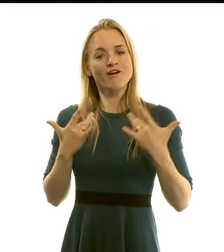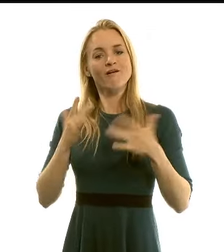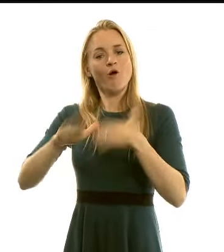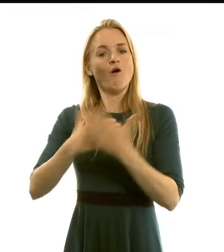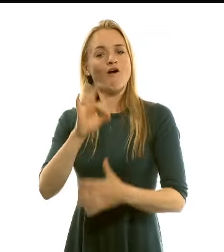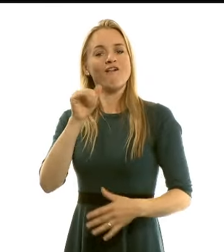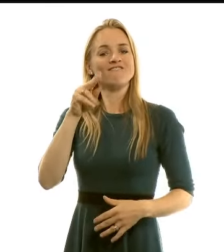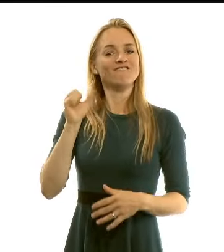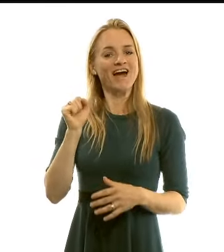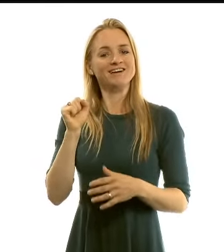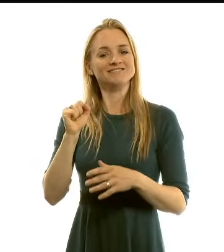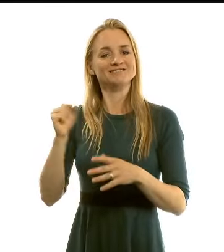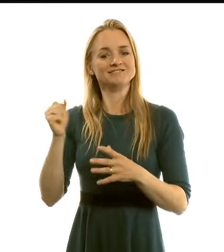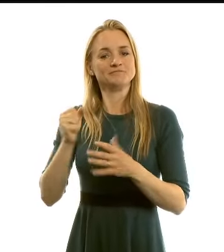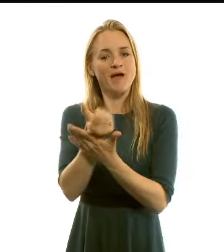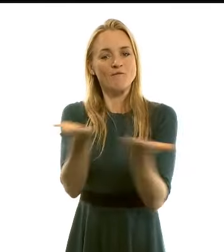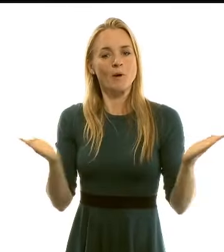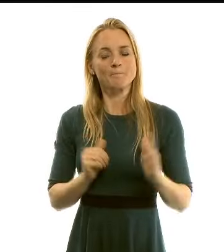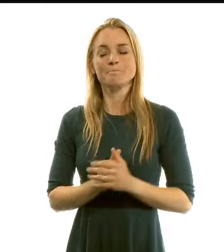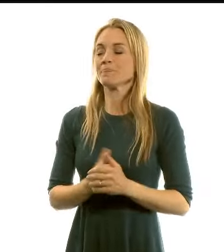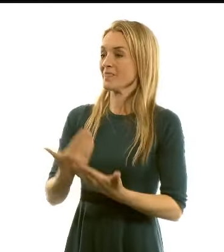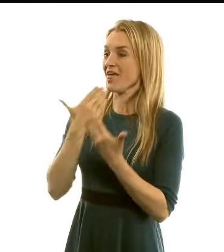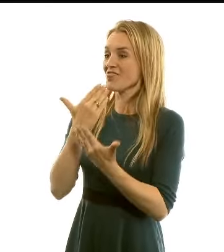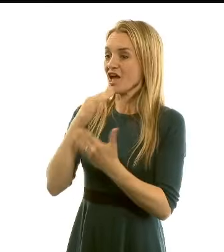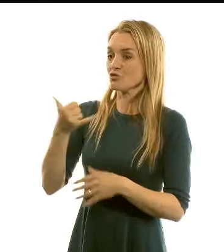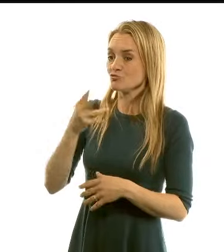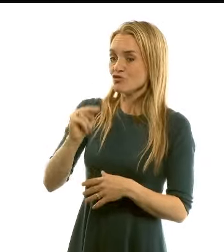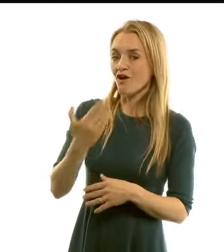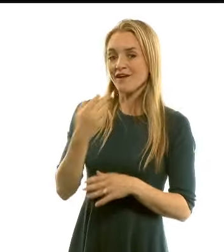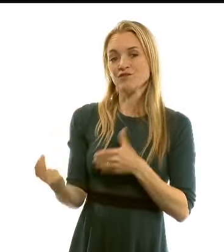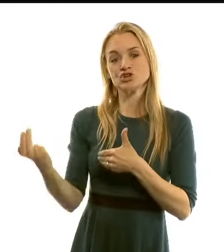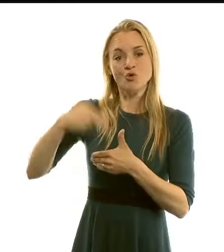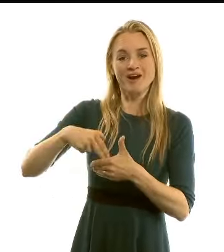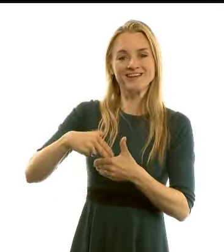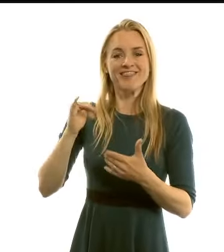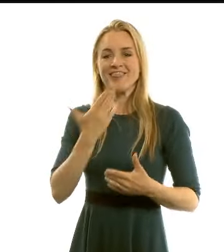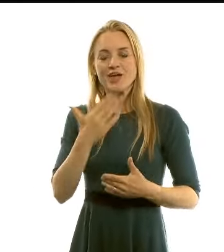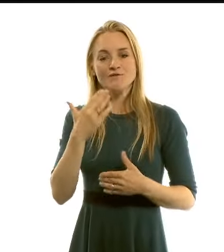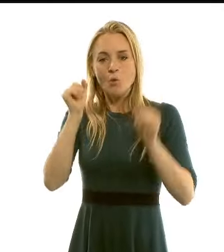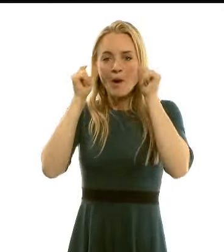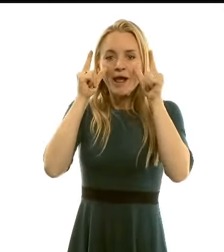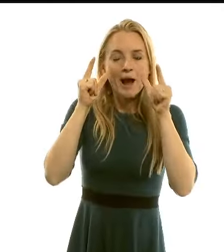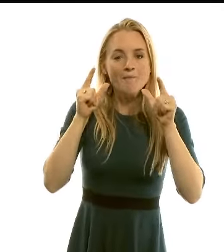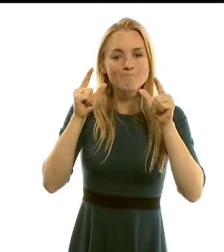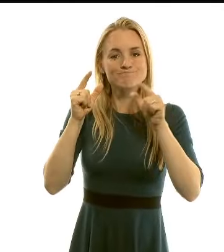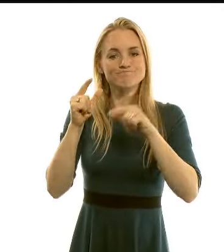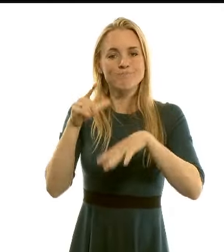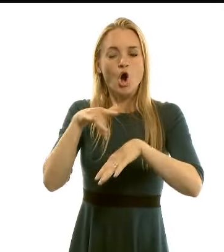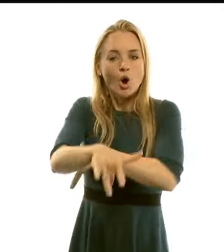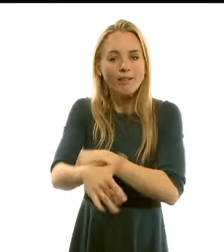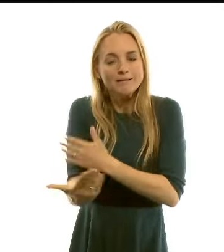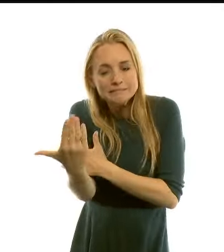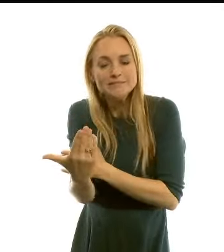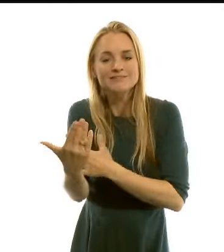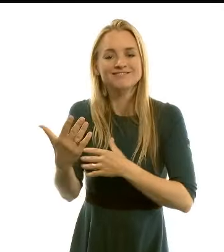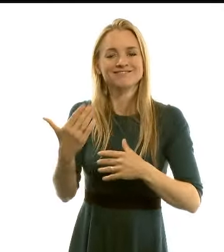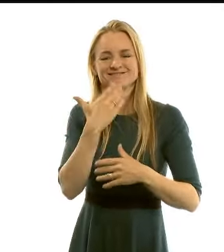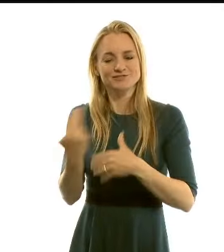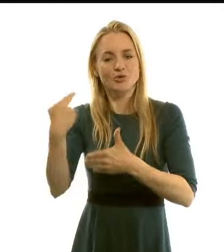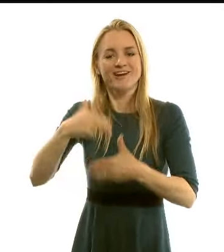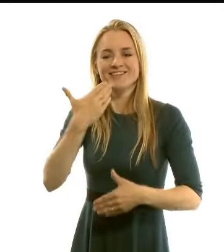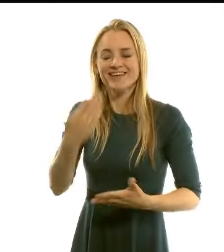for being here on LegoCon, and thanks for staying up late or getting up early or whatever you did. A huge round of applause